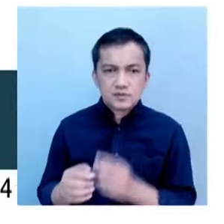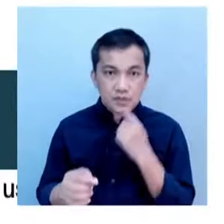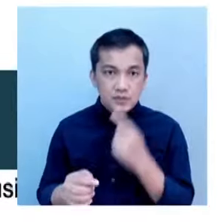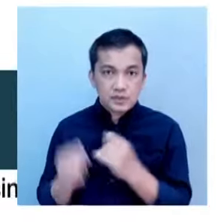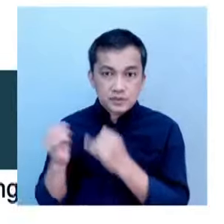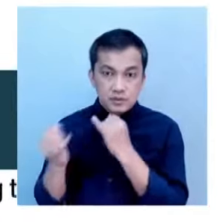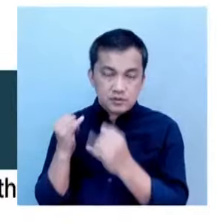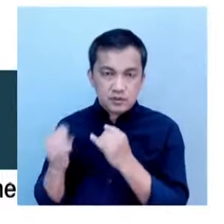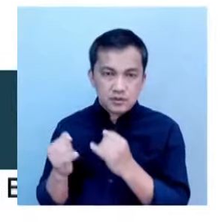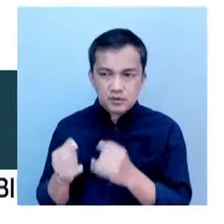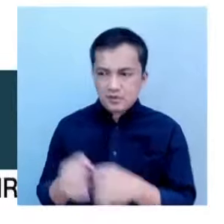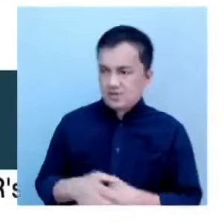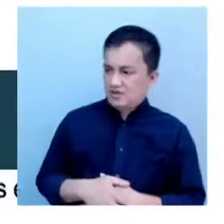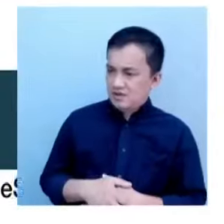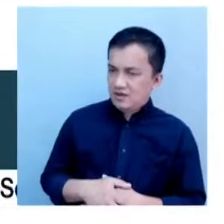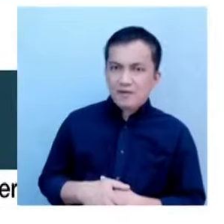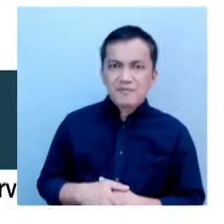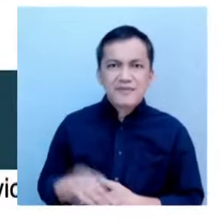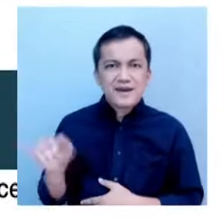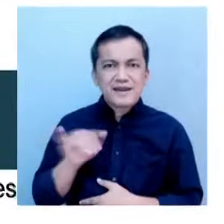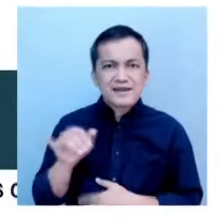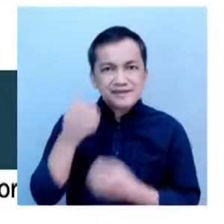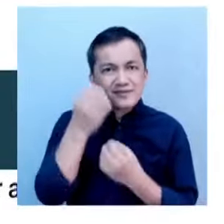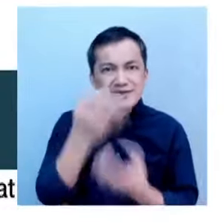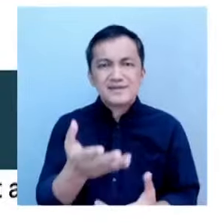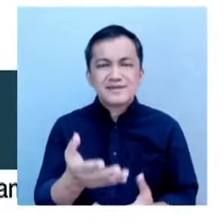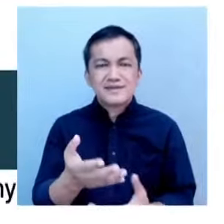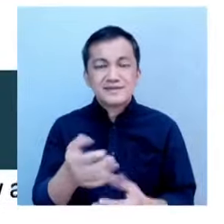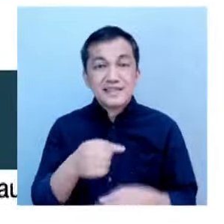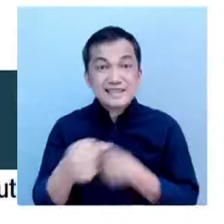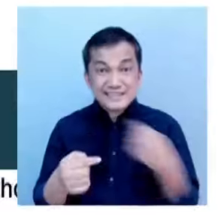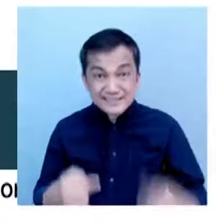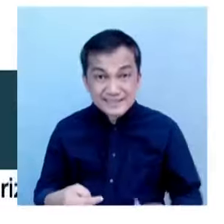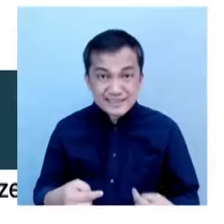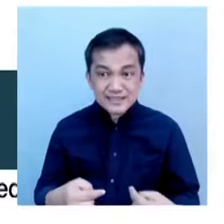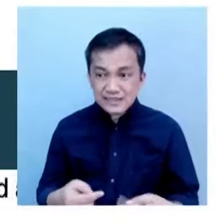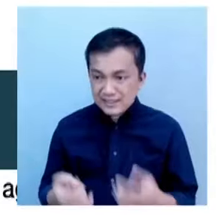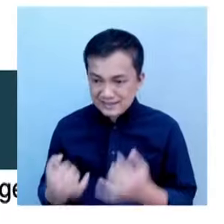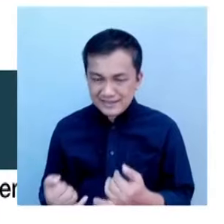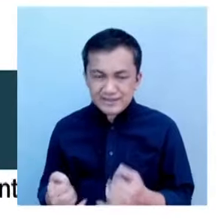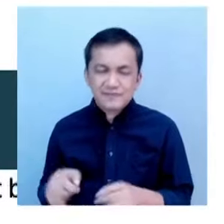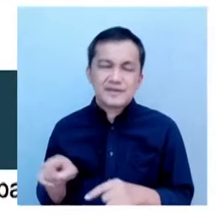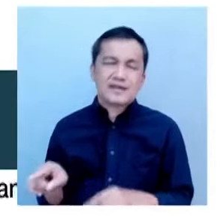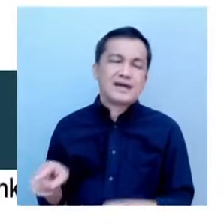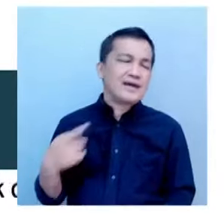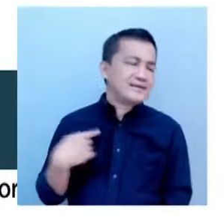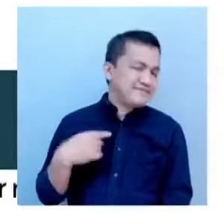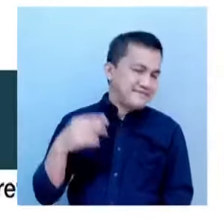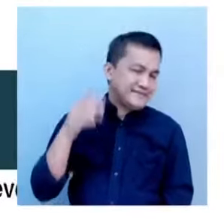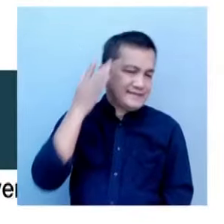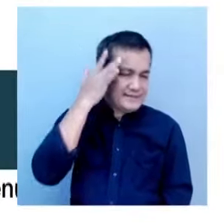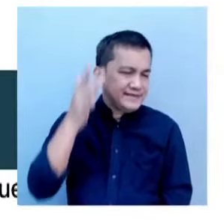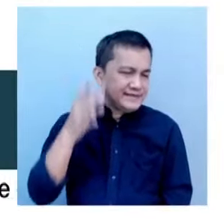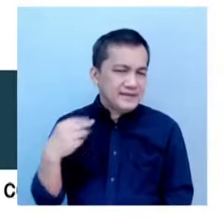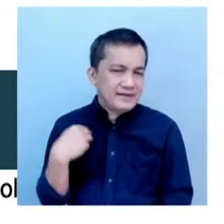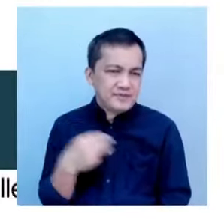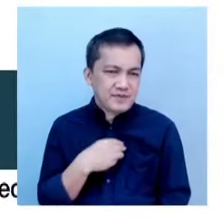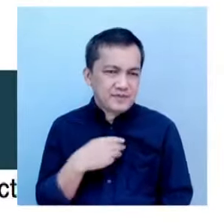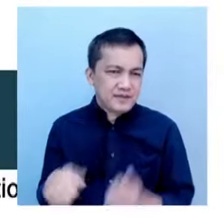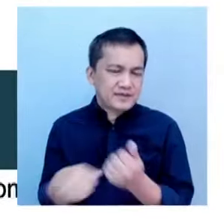na mukhang may abiso. Diba? Pagkatapos ngayon, meron naman pala silang membro ng sa